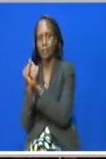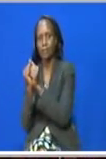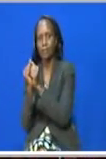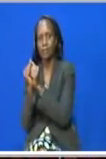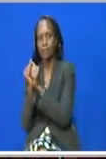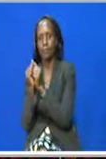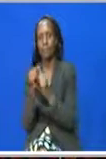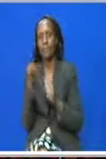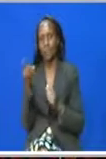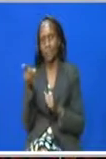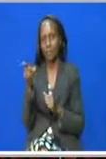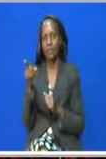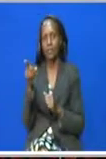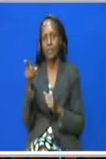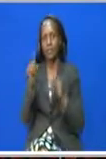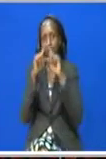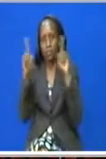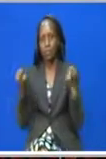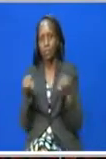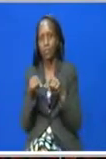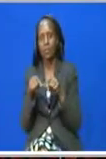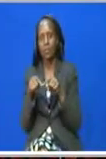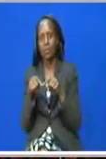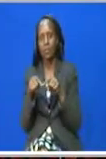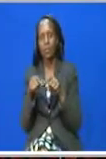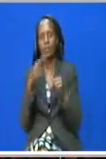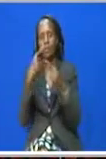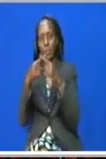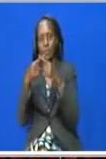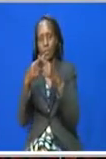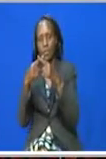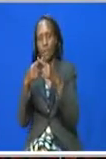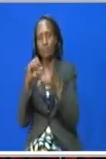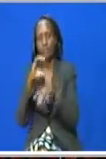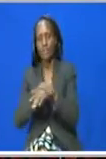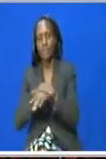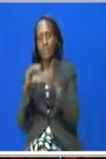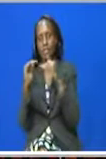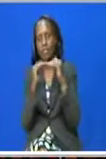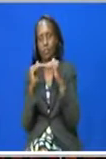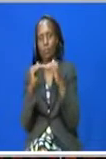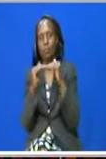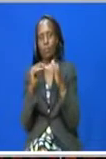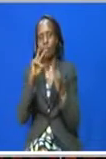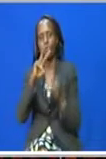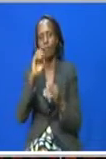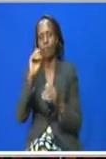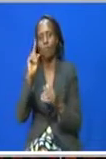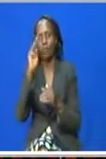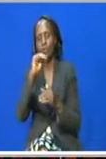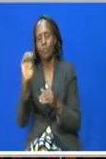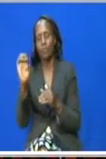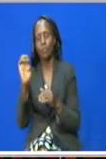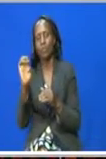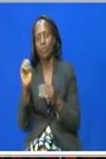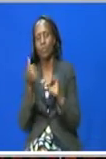In this cube, I want us to multiply to get the volume. And we say that volume is equal to